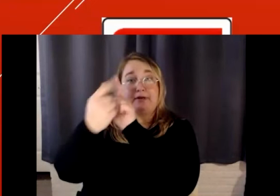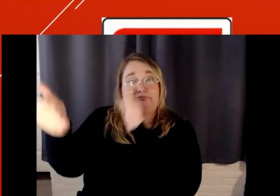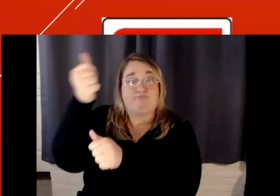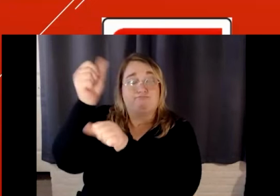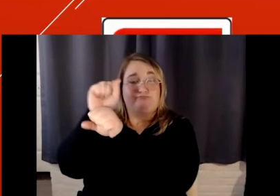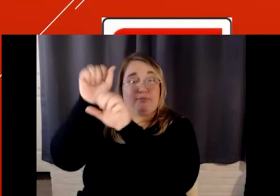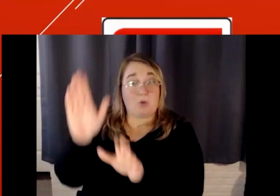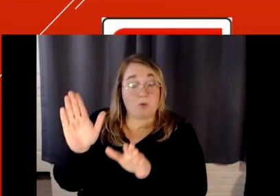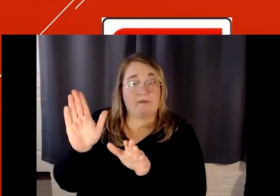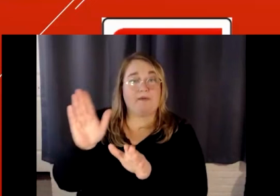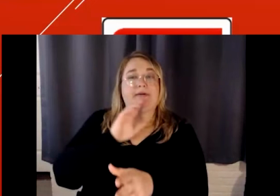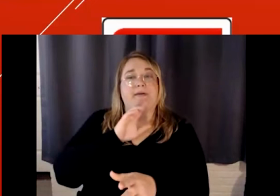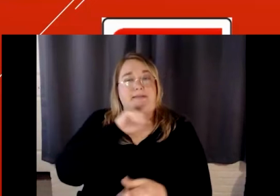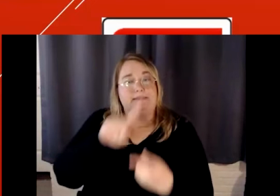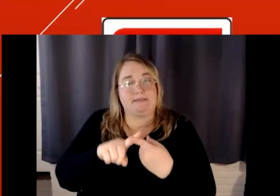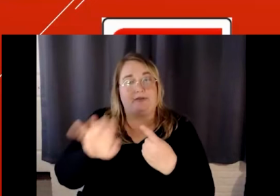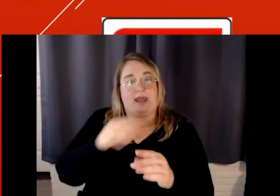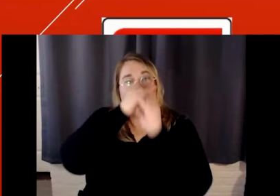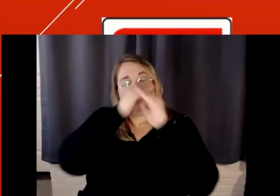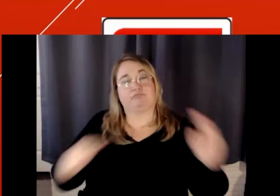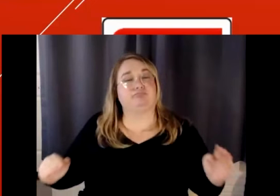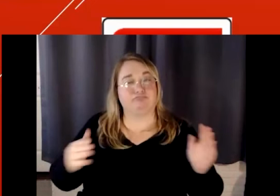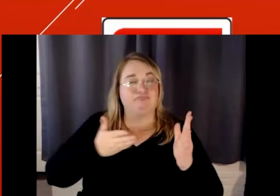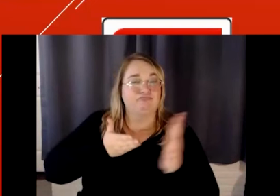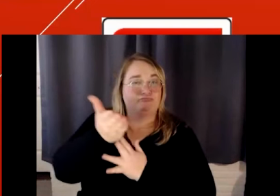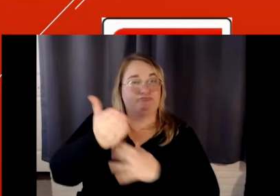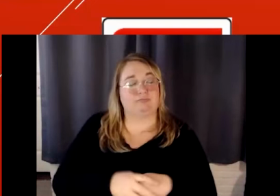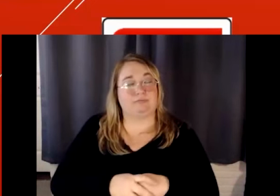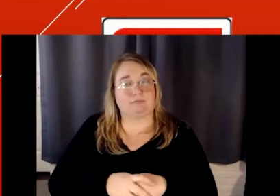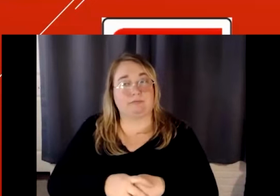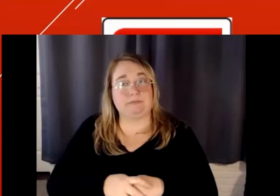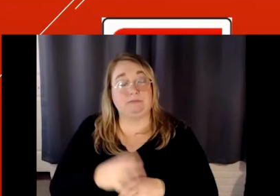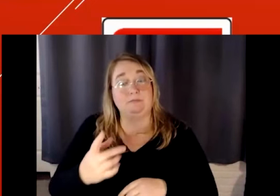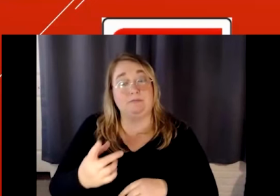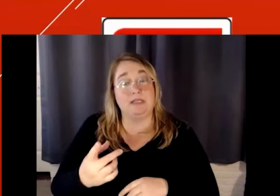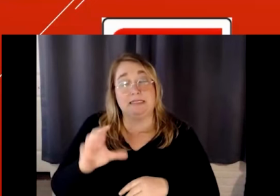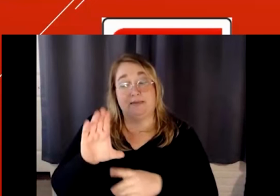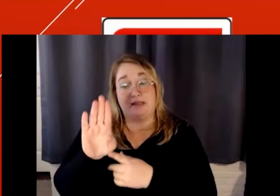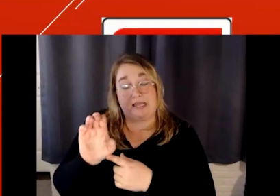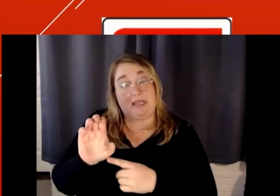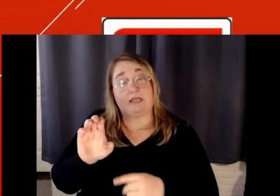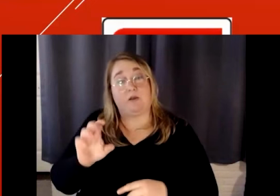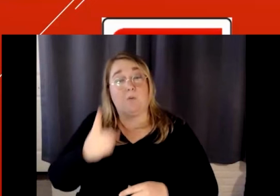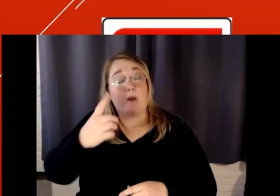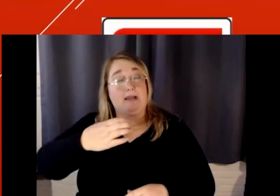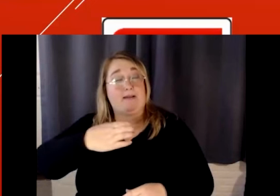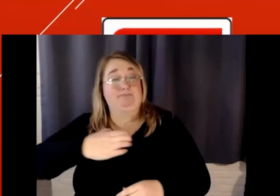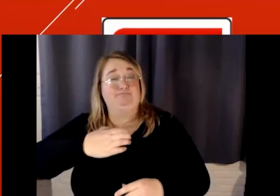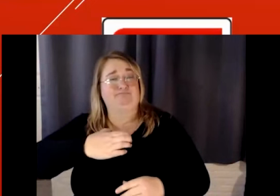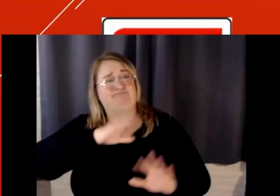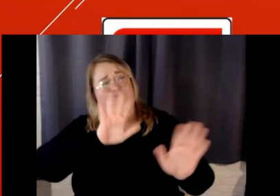Now, the reason I bring this up is because one of the objections to CBE is the idea